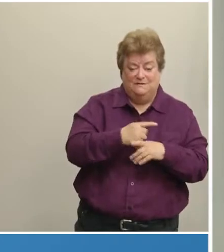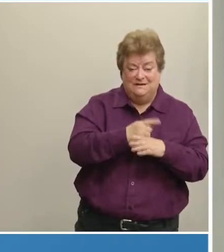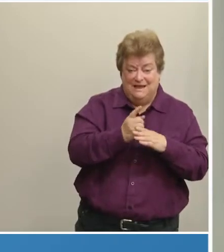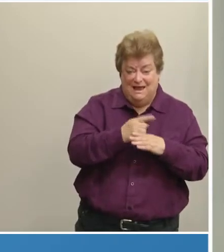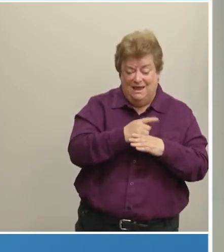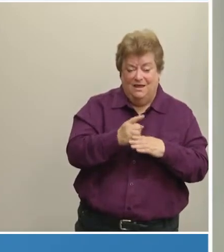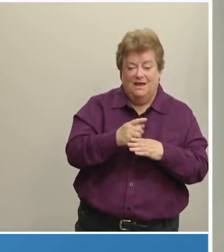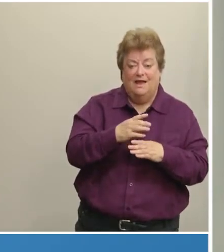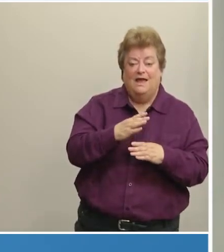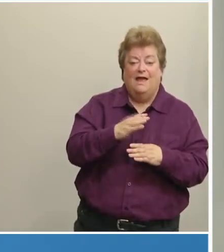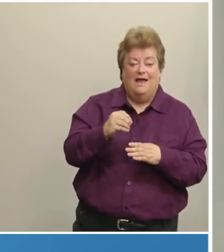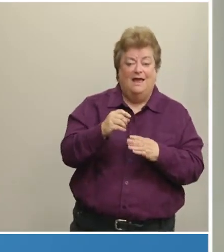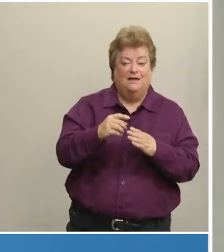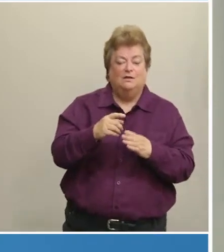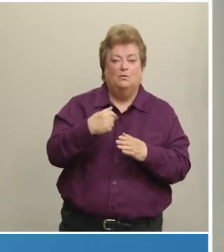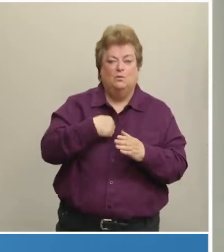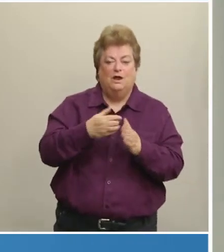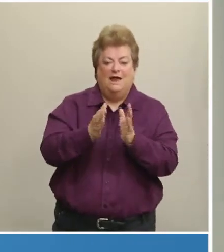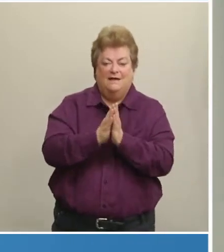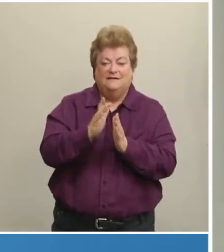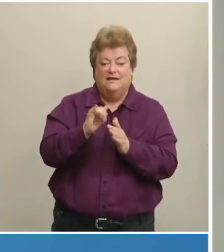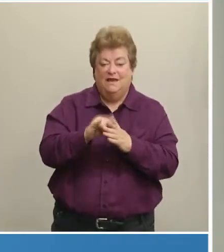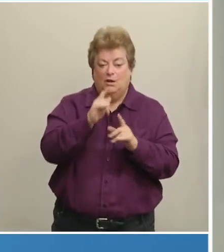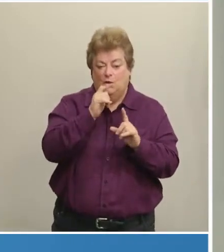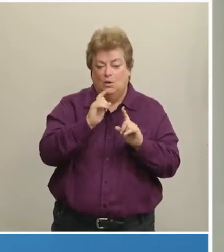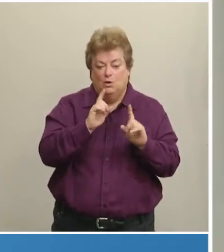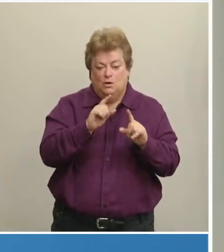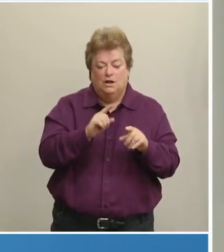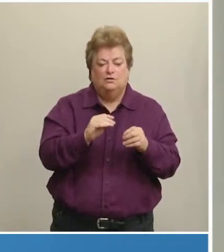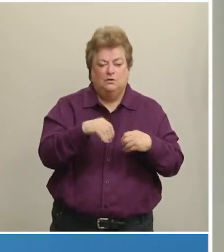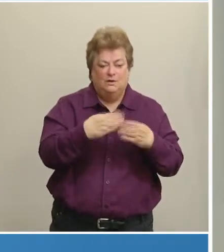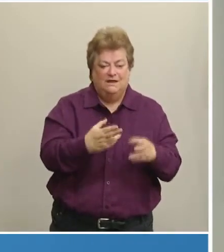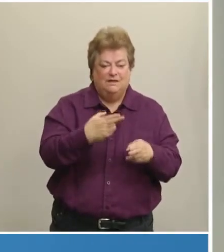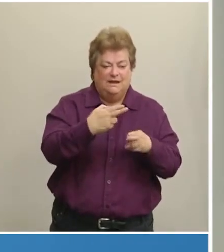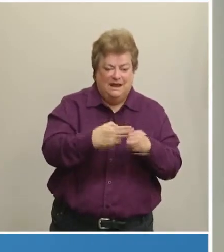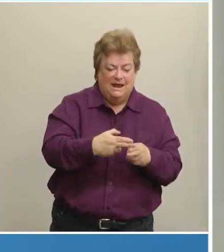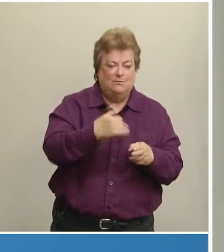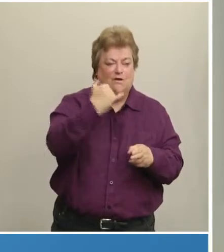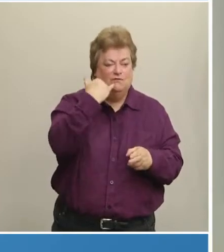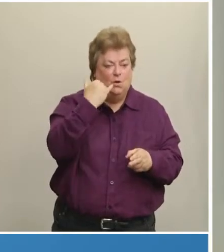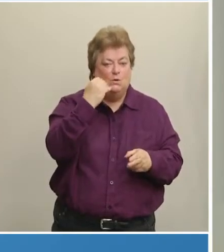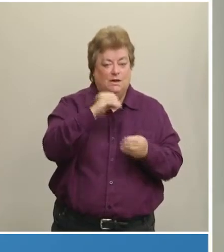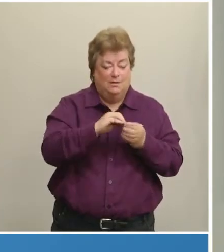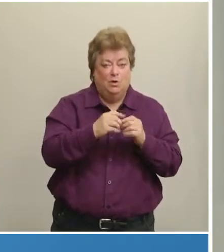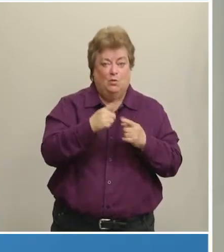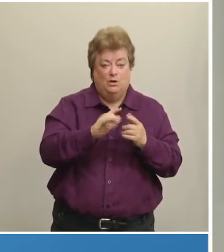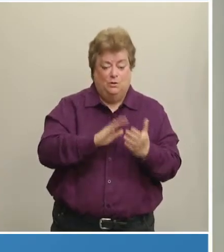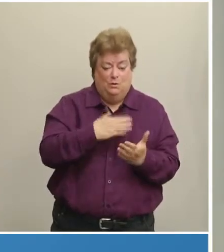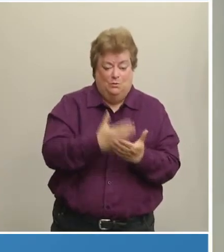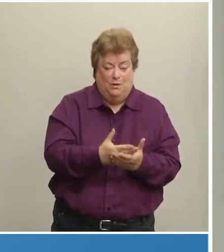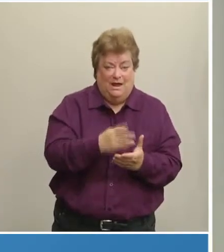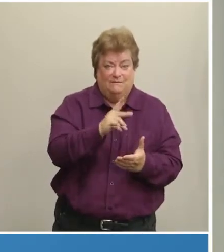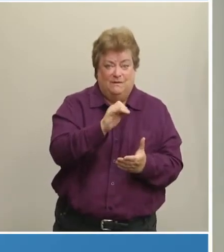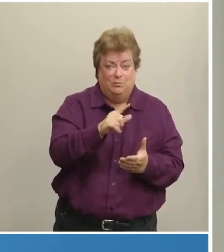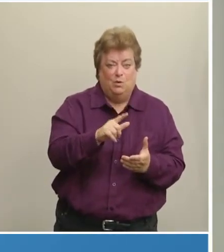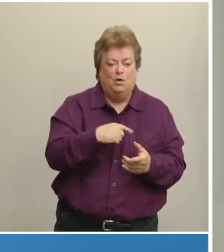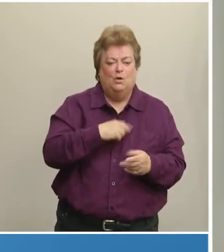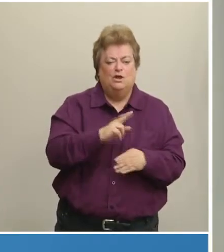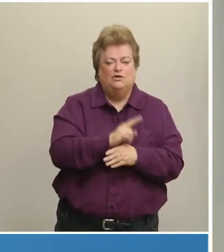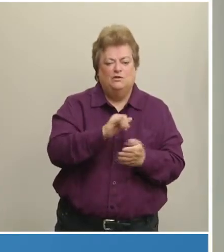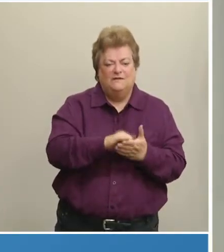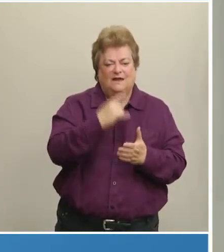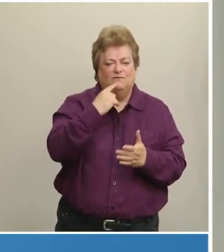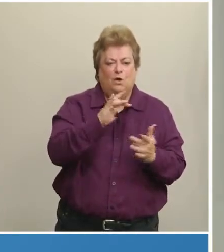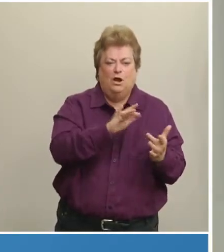health measures, will be asking that pool patrons provide their name and their phone number when they arrive at a pool. We'll be using that for contact